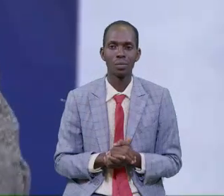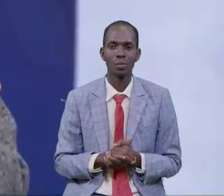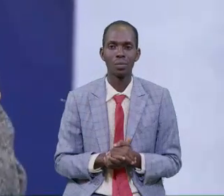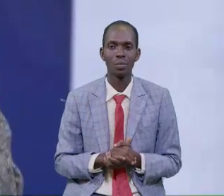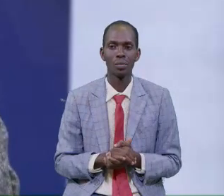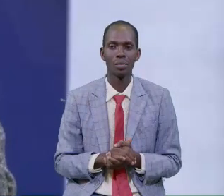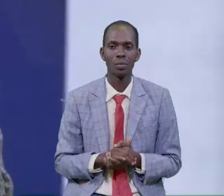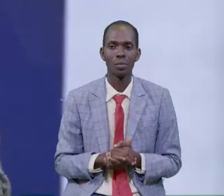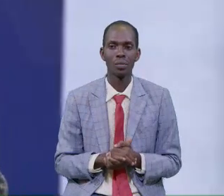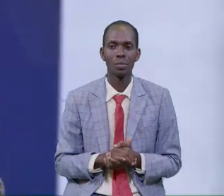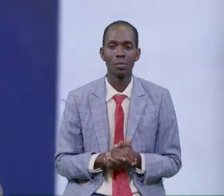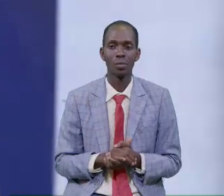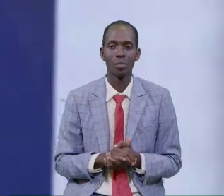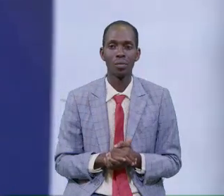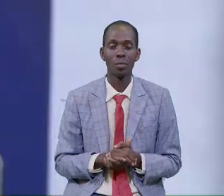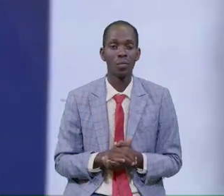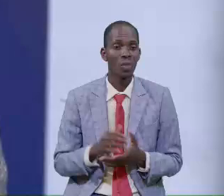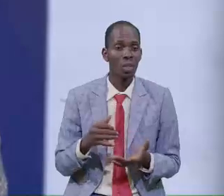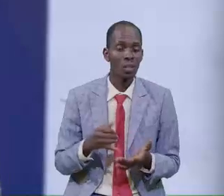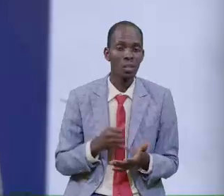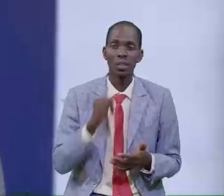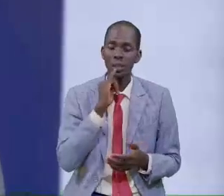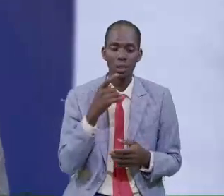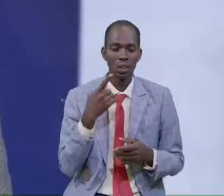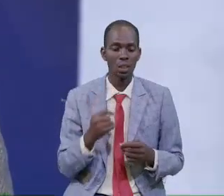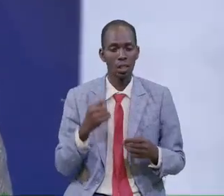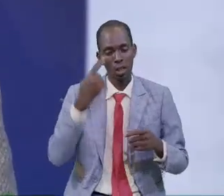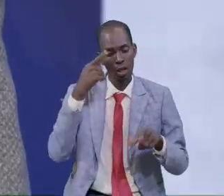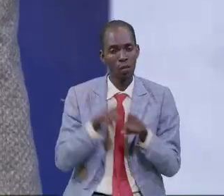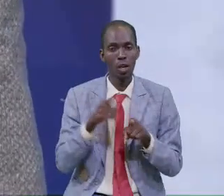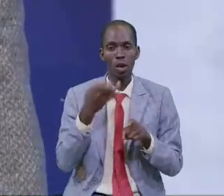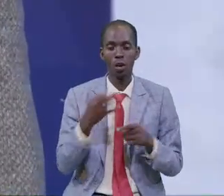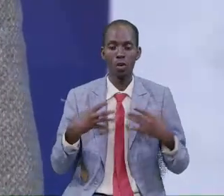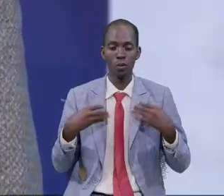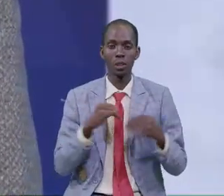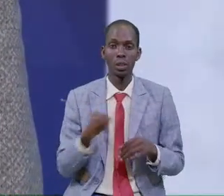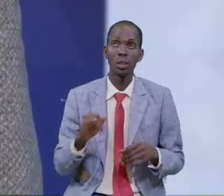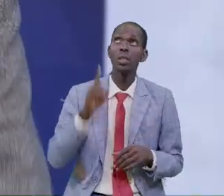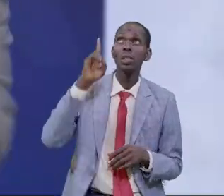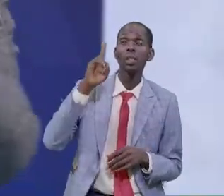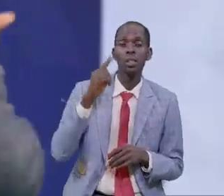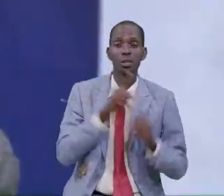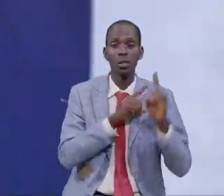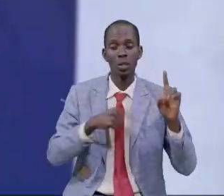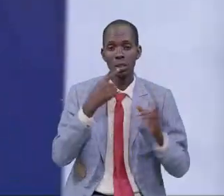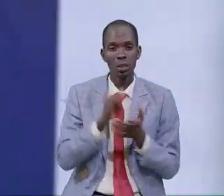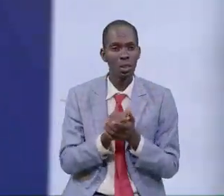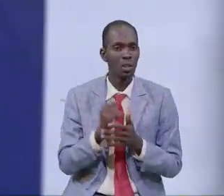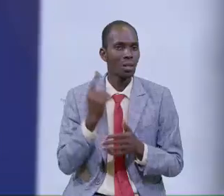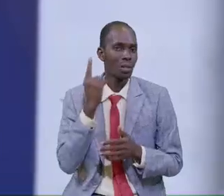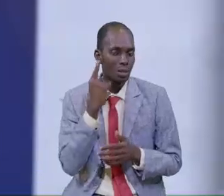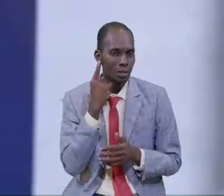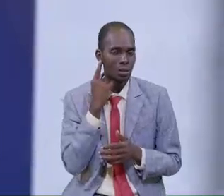In a covenant of healing, the Lord said, hearken, listen. And